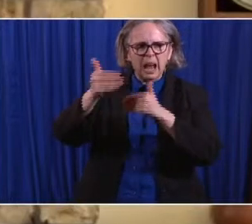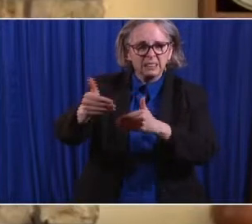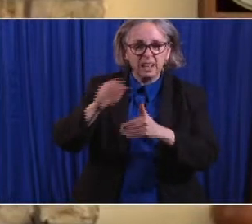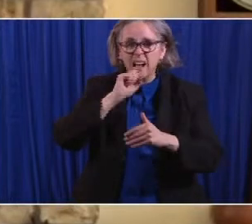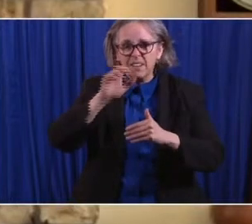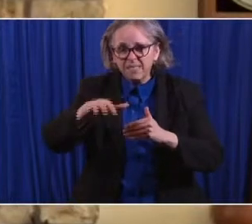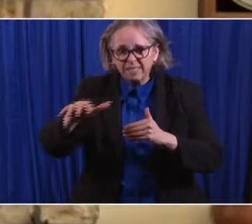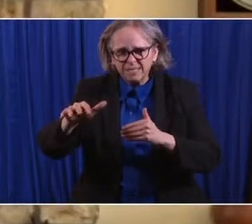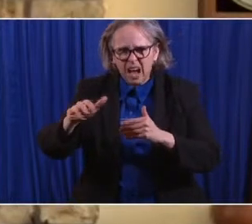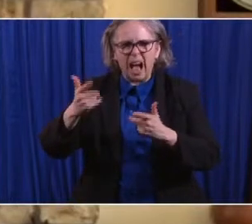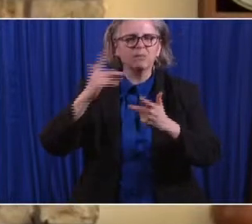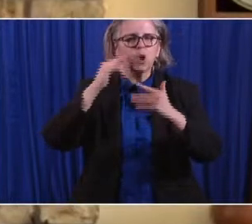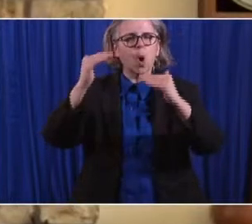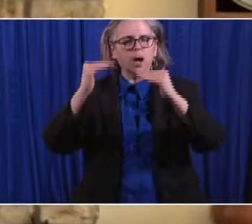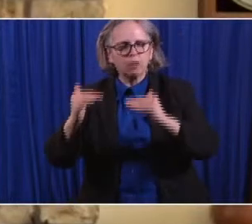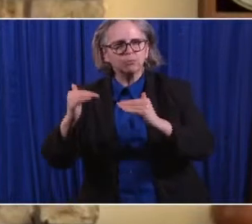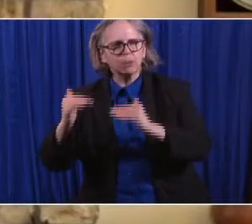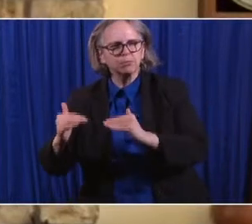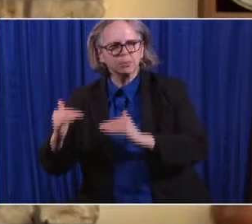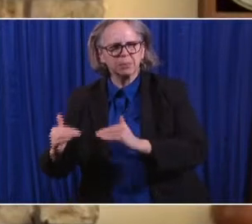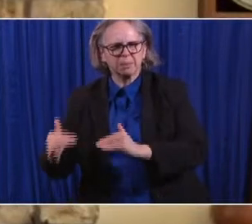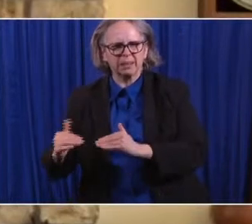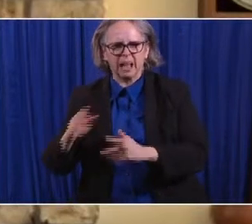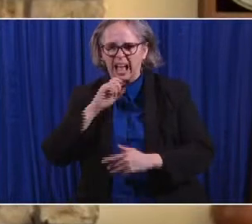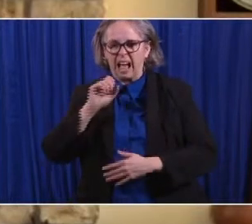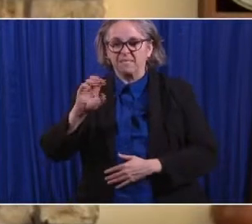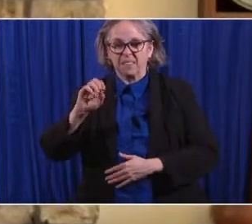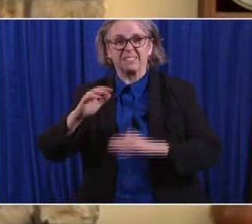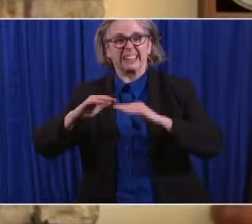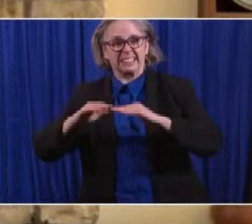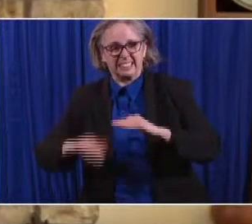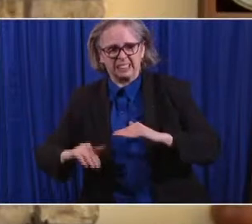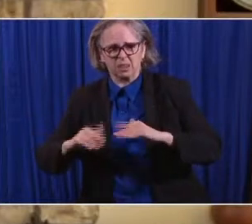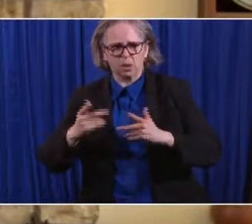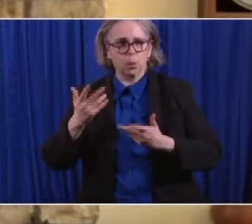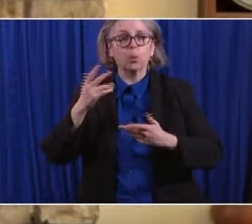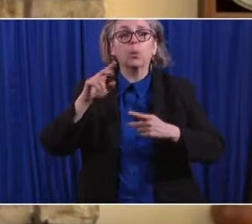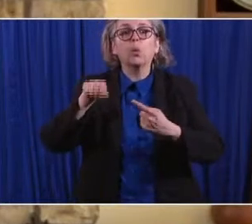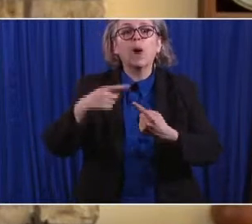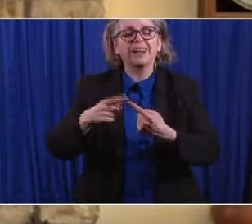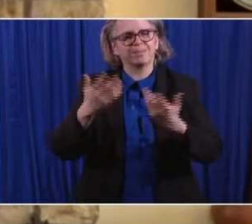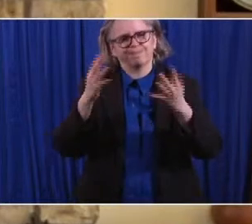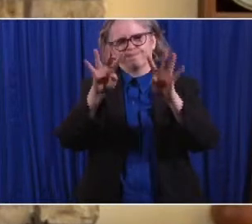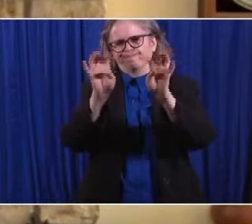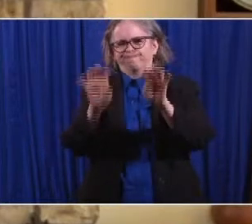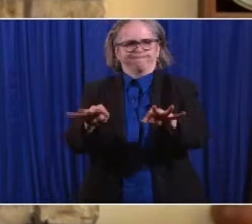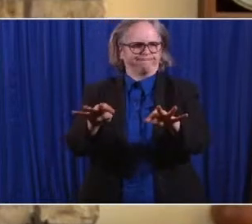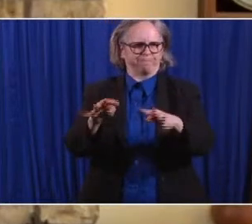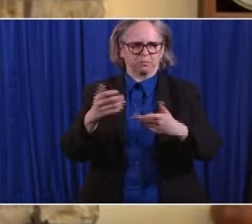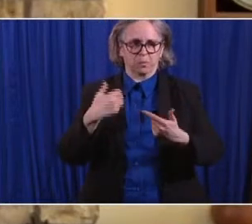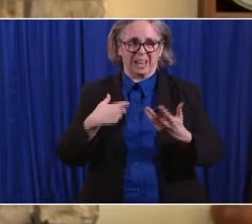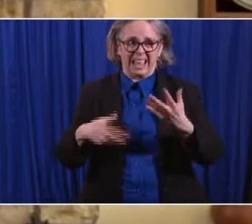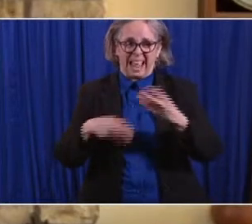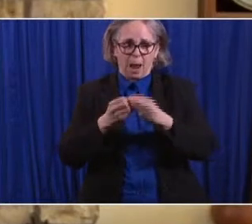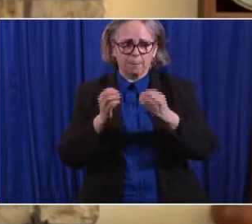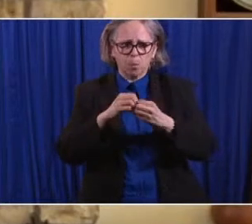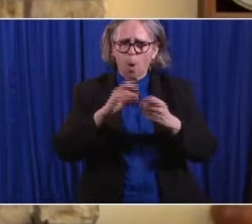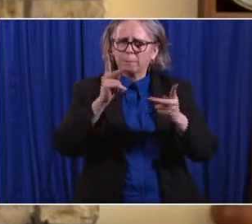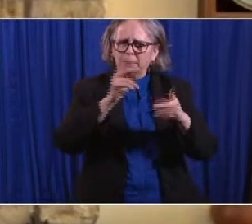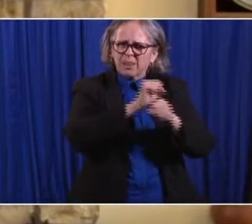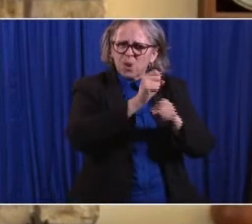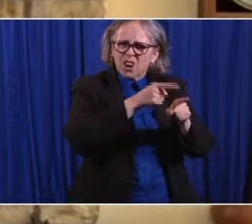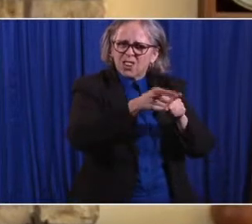50. And whether we add additional occupations we have not frankly decided, but the age